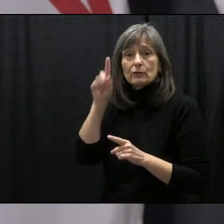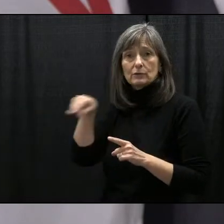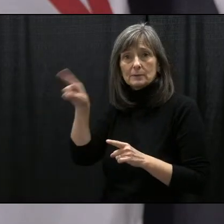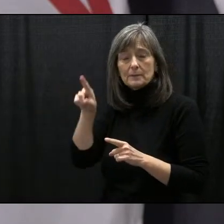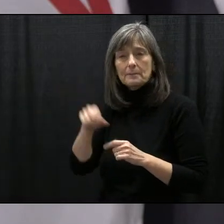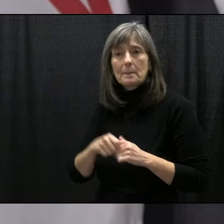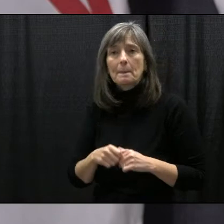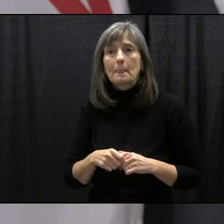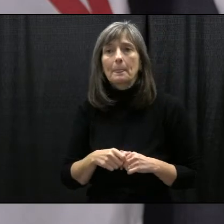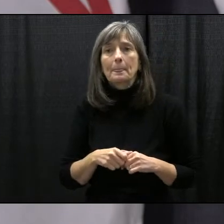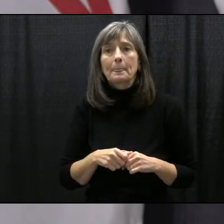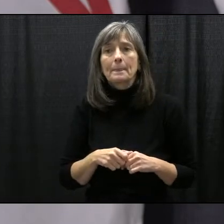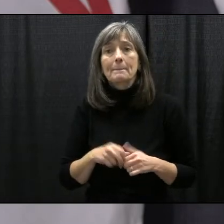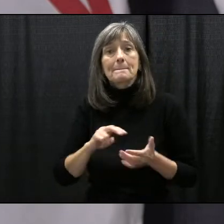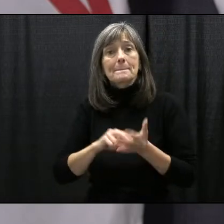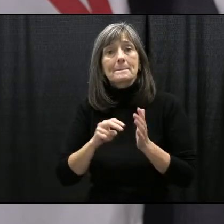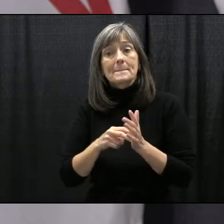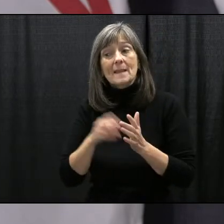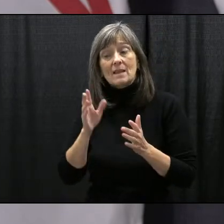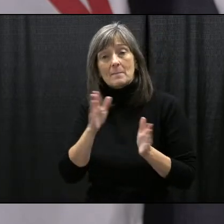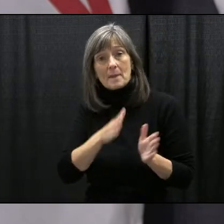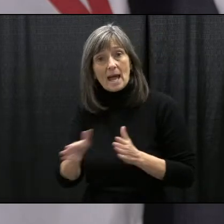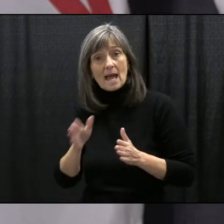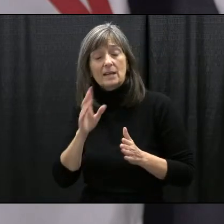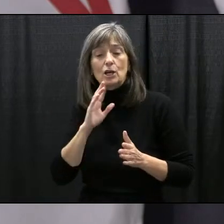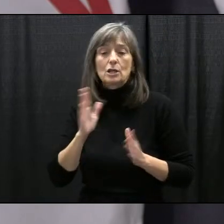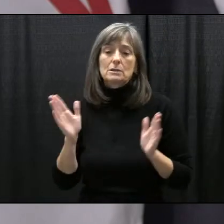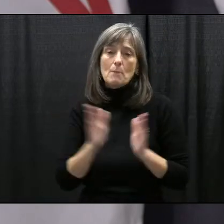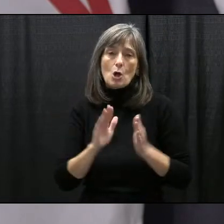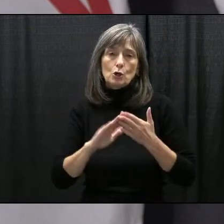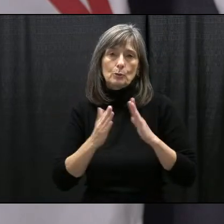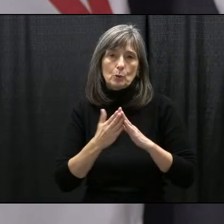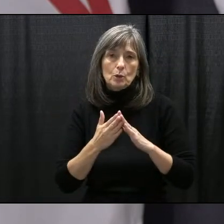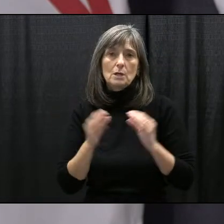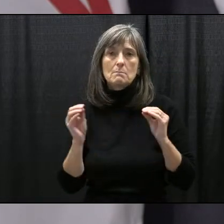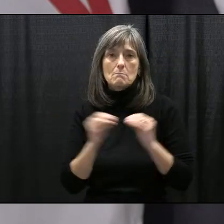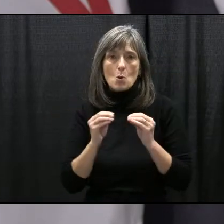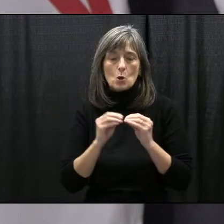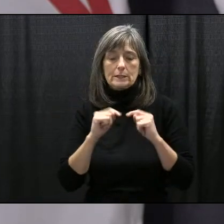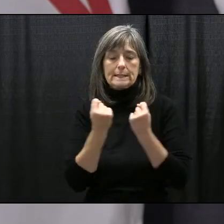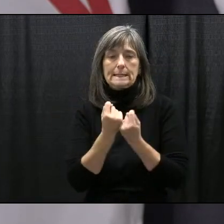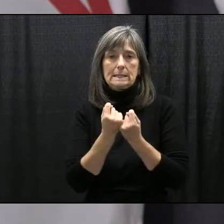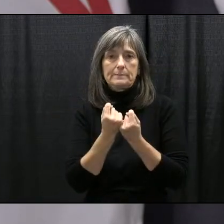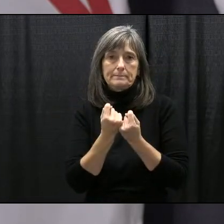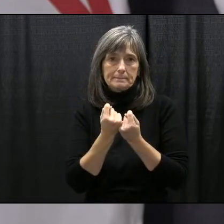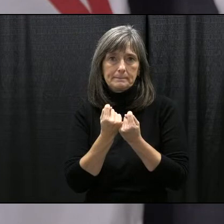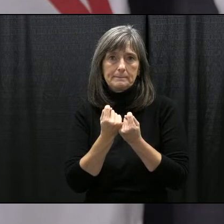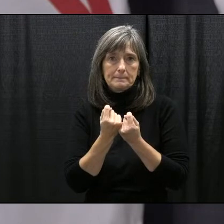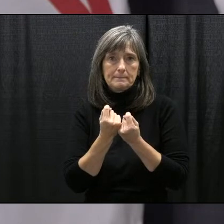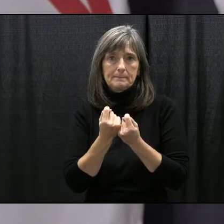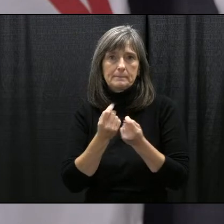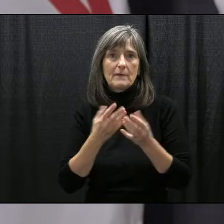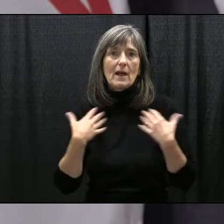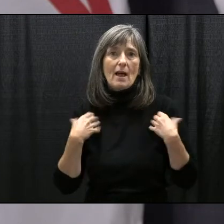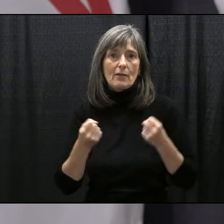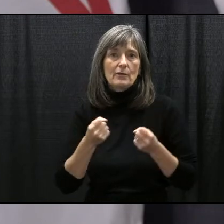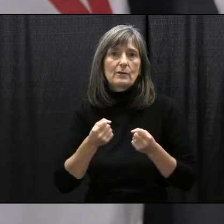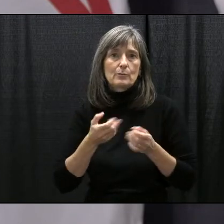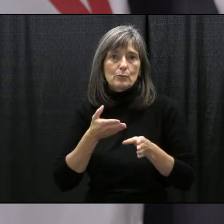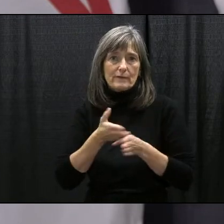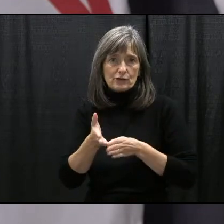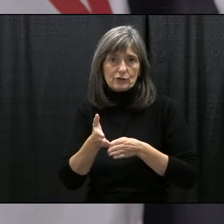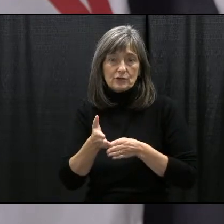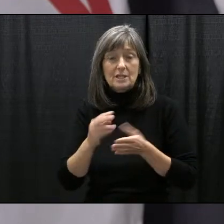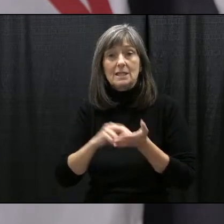the number of primary healthcare teams in rural communities. This will do that by increasing by 50%